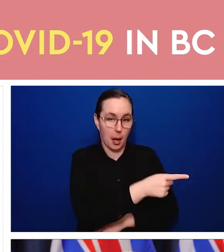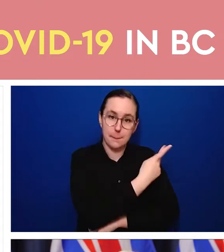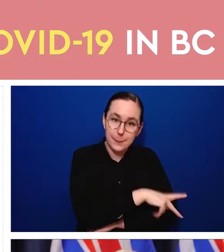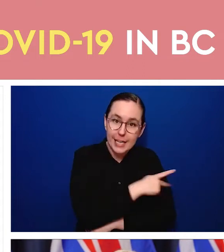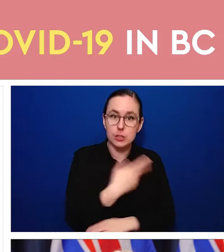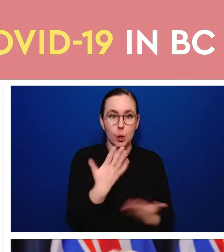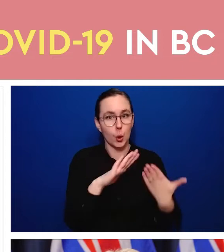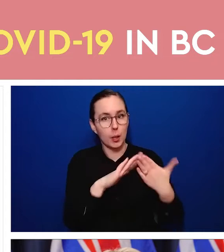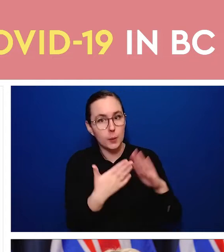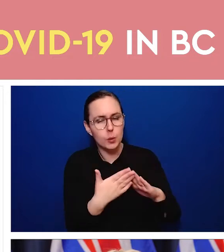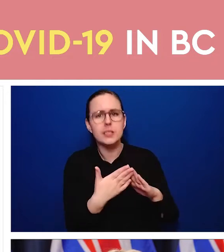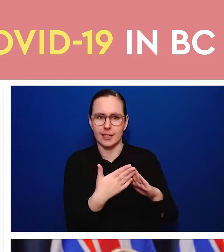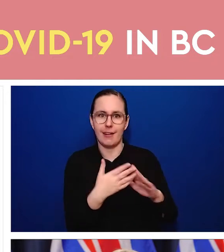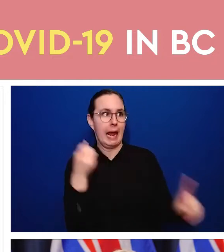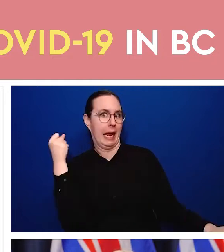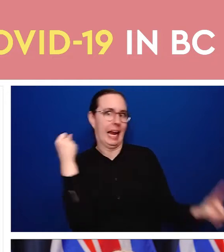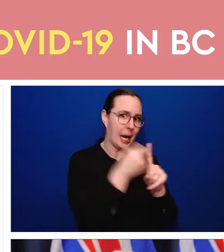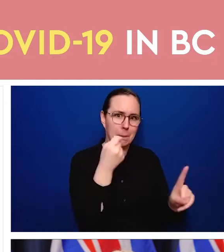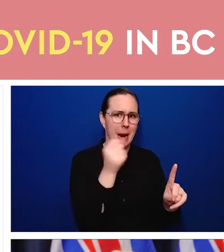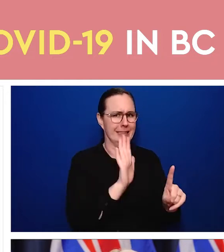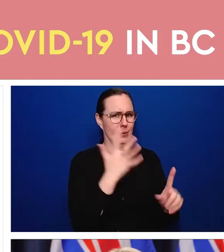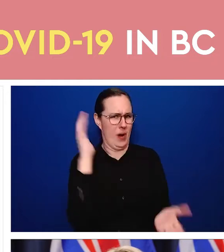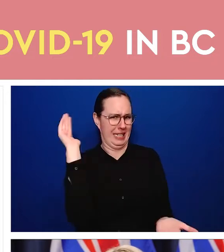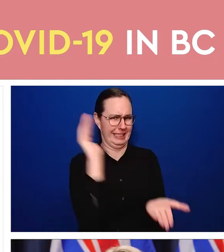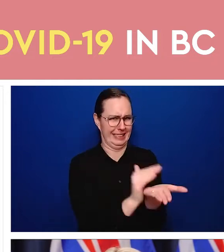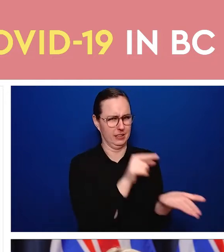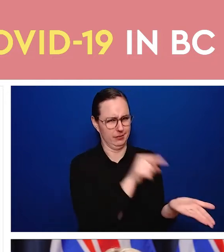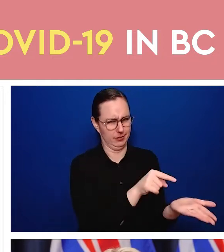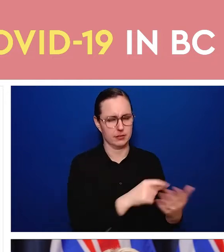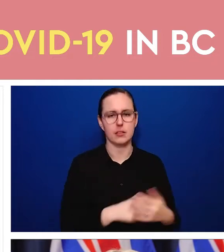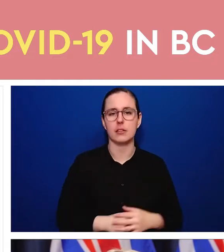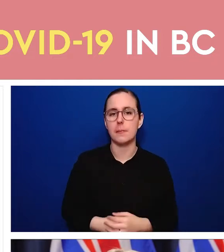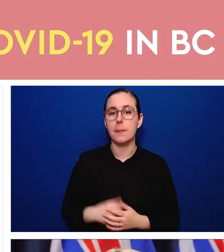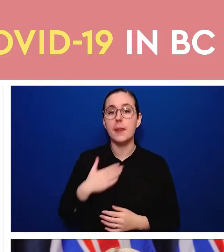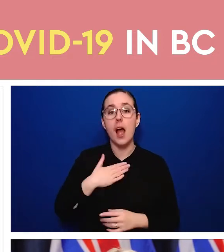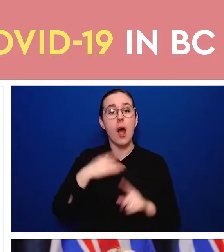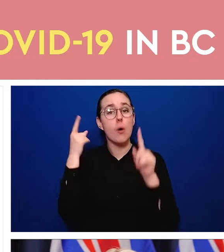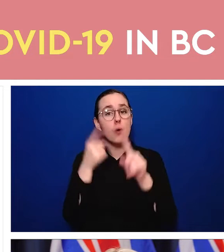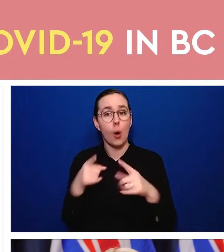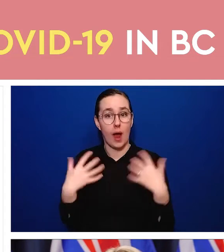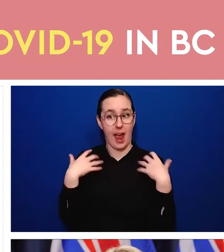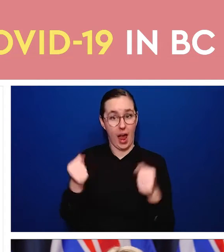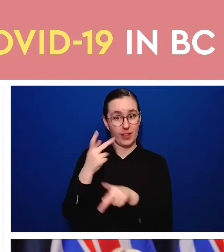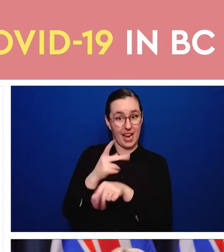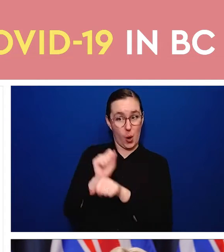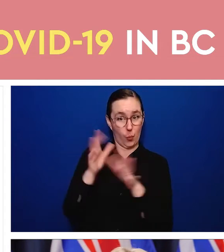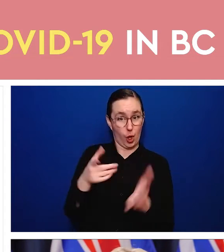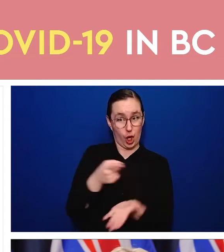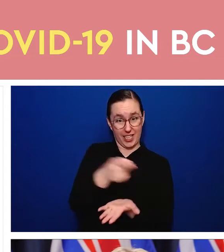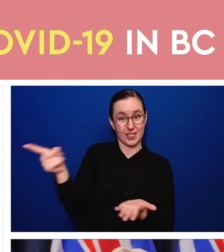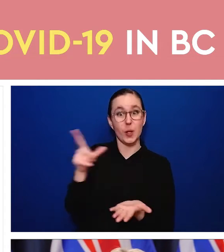want to say as well that our aim is to be consistent with the healthcare worker order that we already have in place that has been